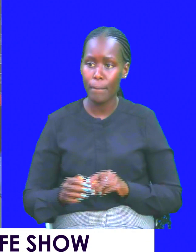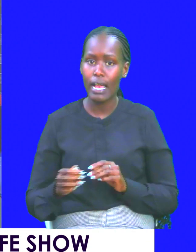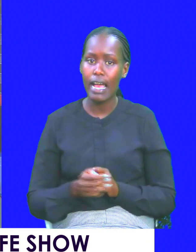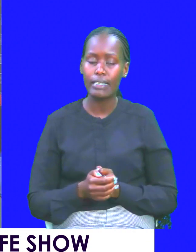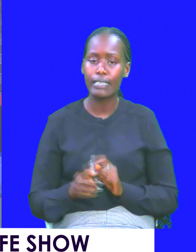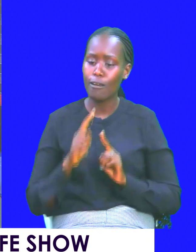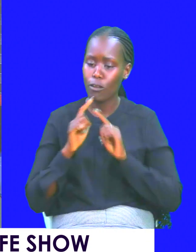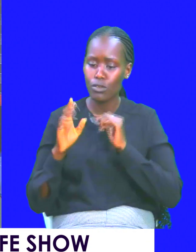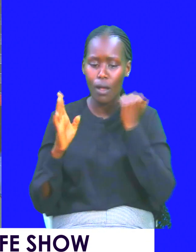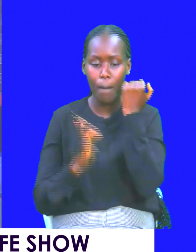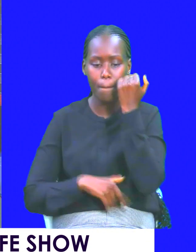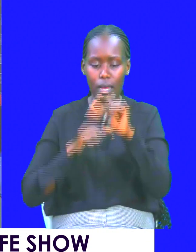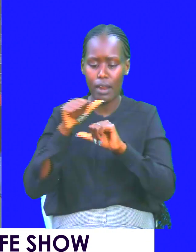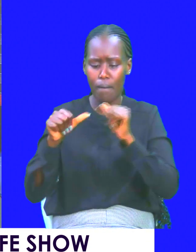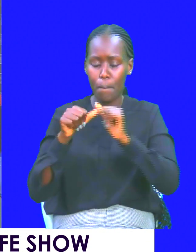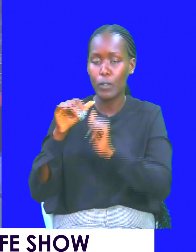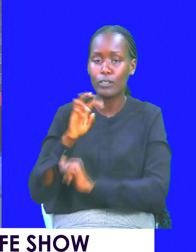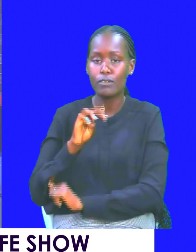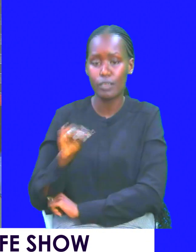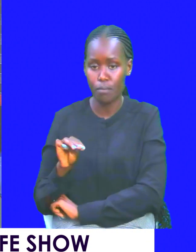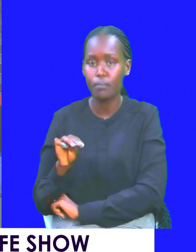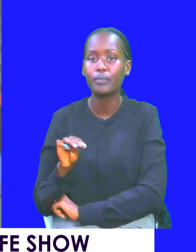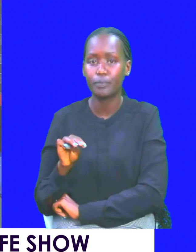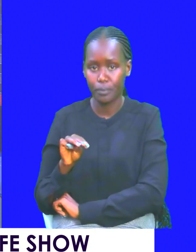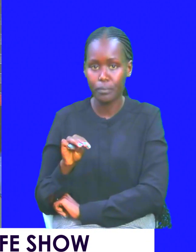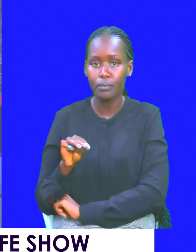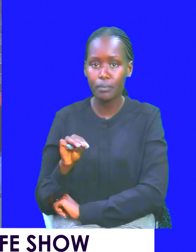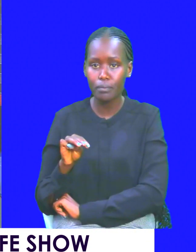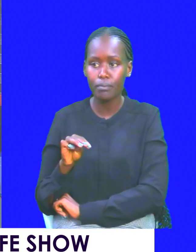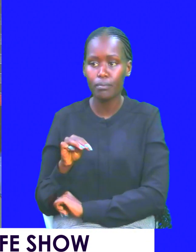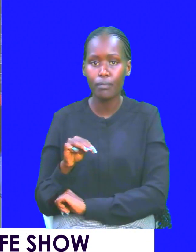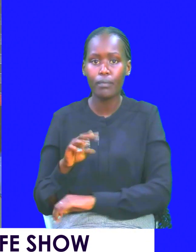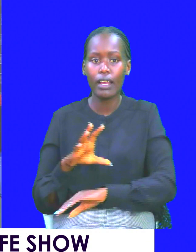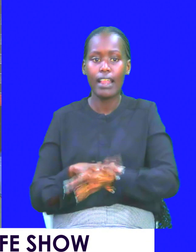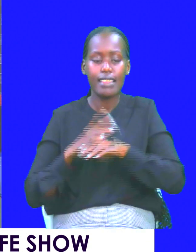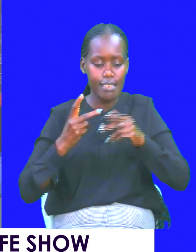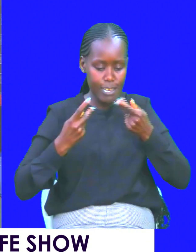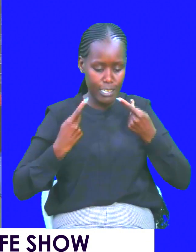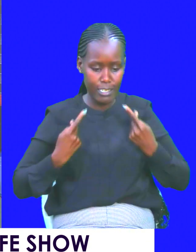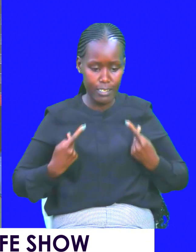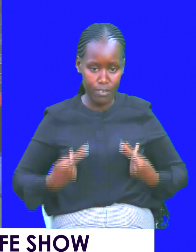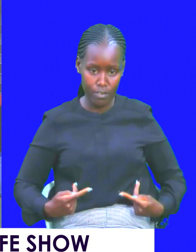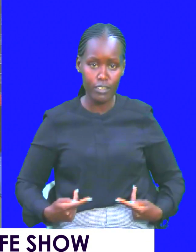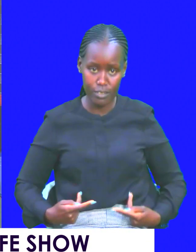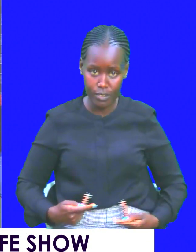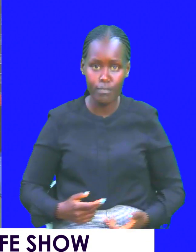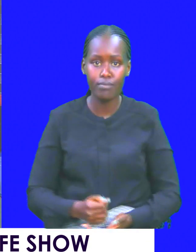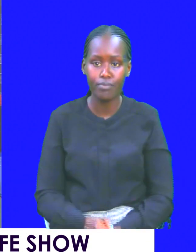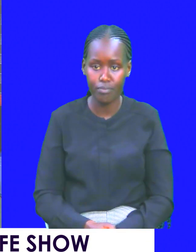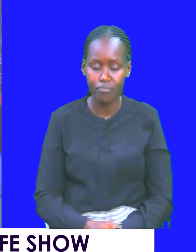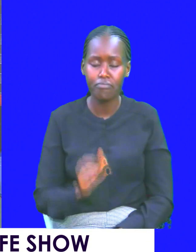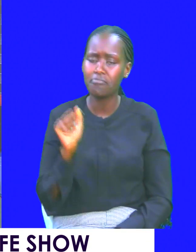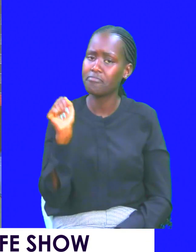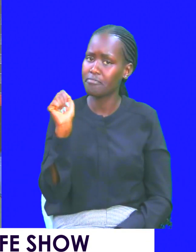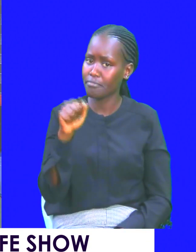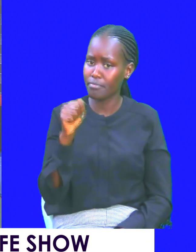them, and undermine them, they get physical. Yeah.